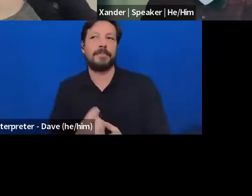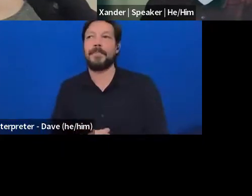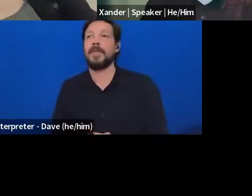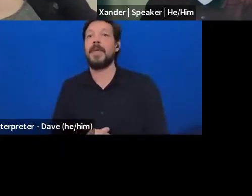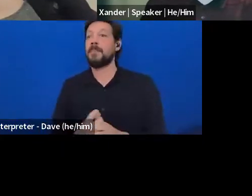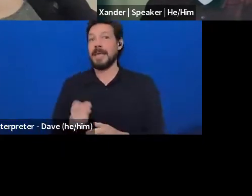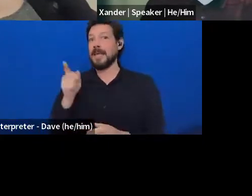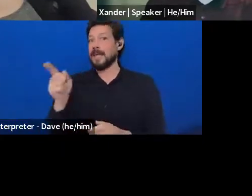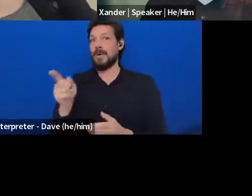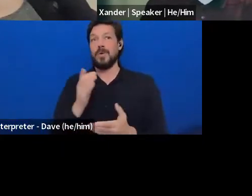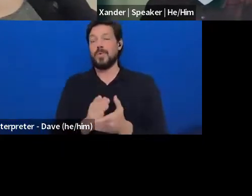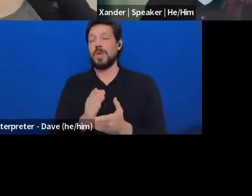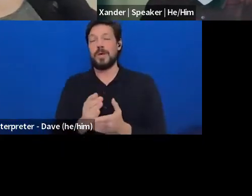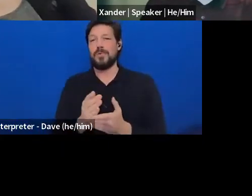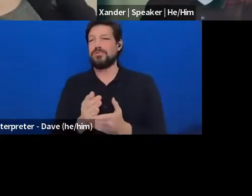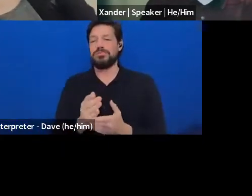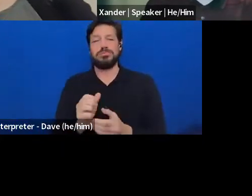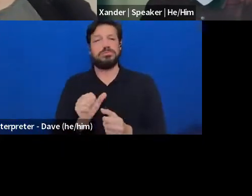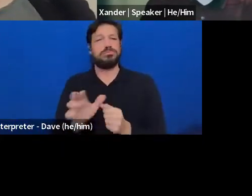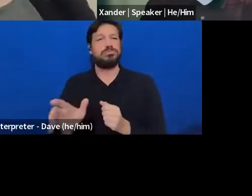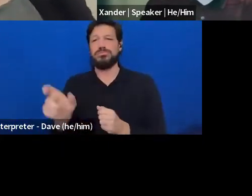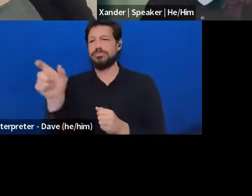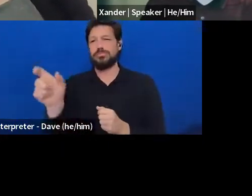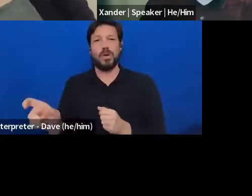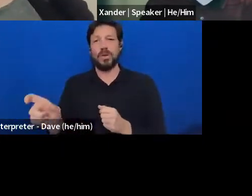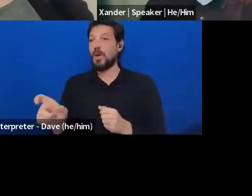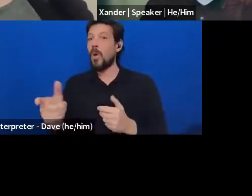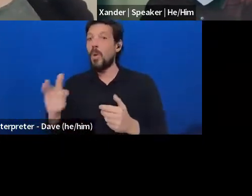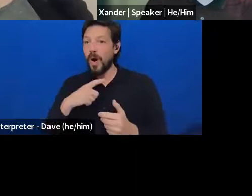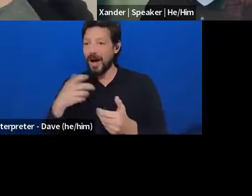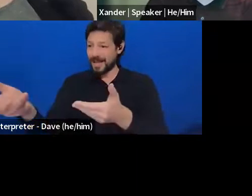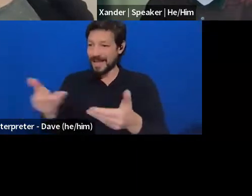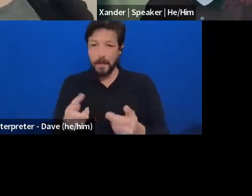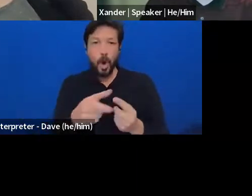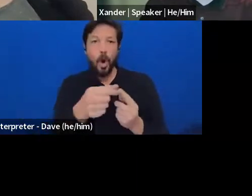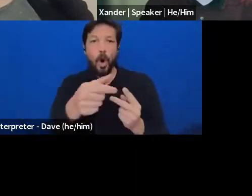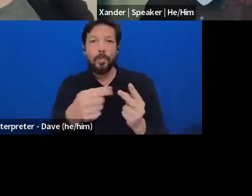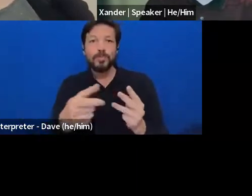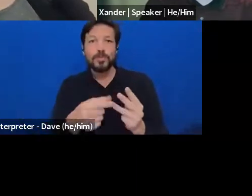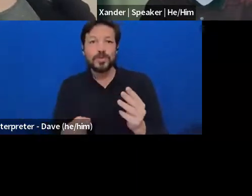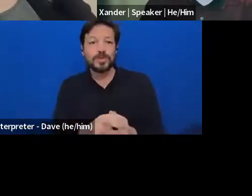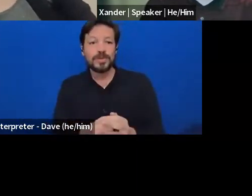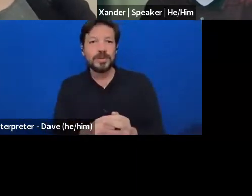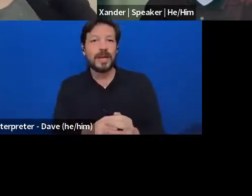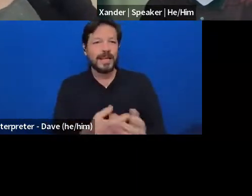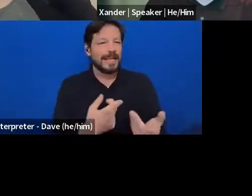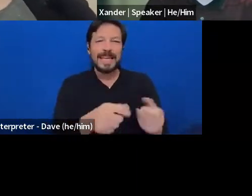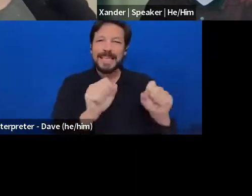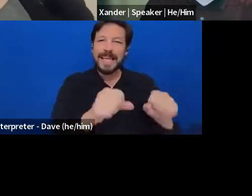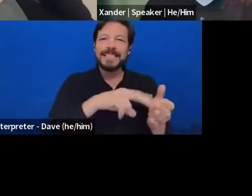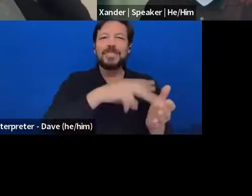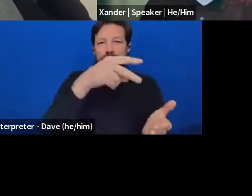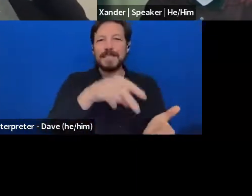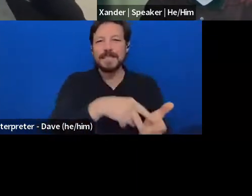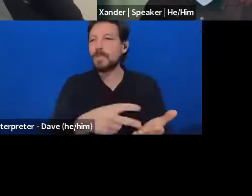best people that gave me options that I could do that were still gymnastics activities. Like, for example, kids were